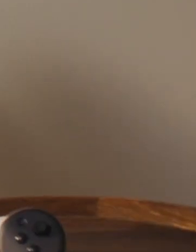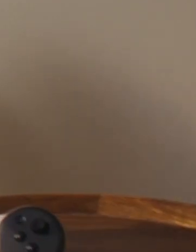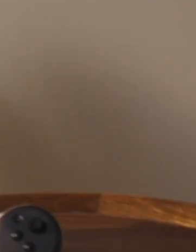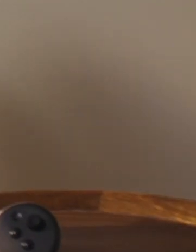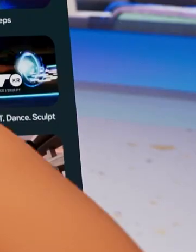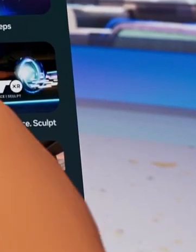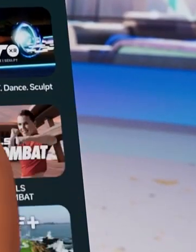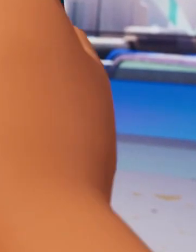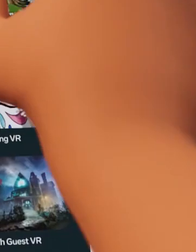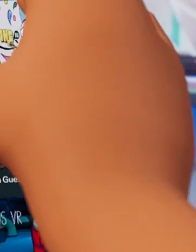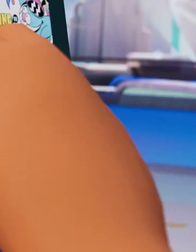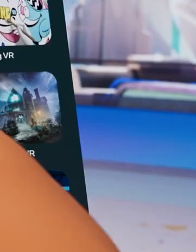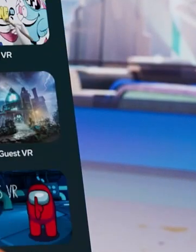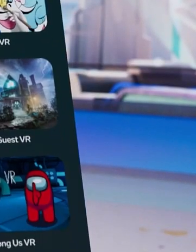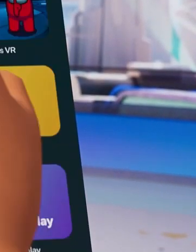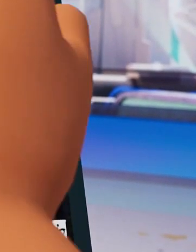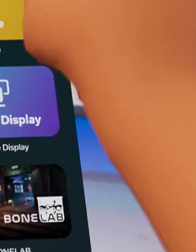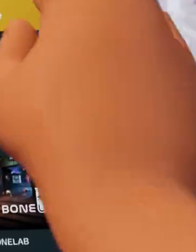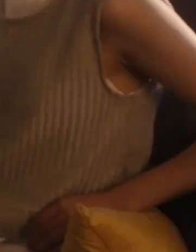the hype.